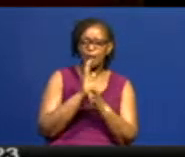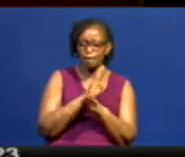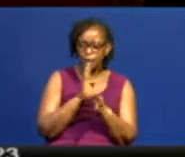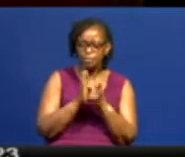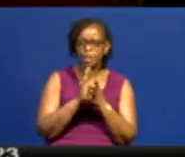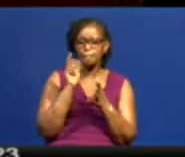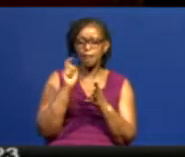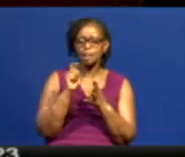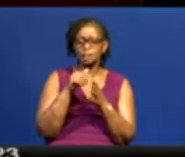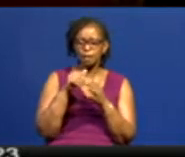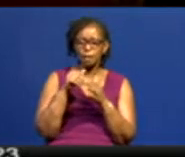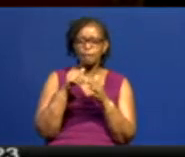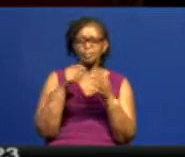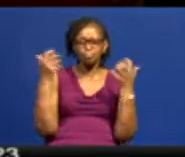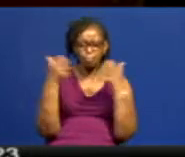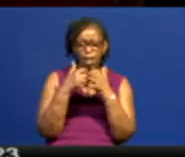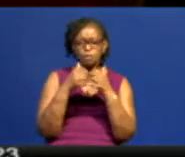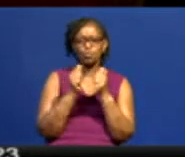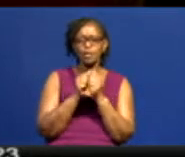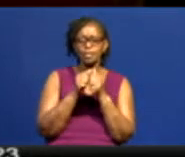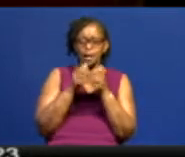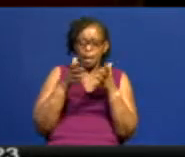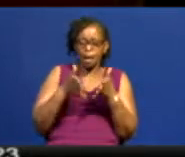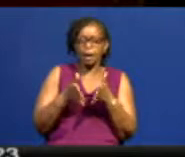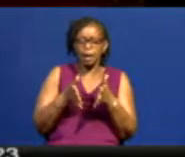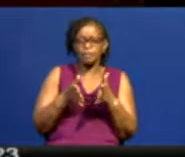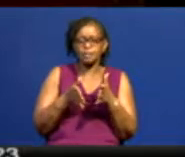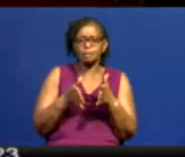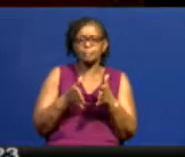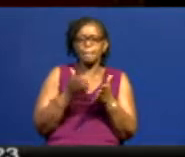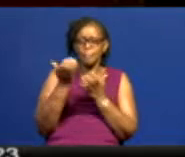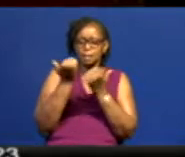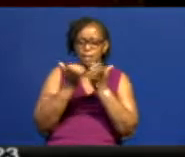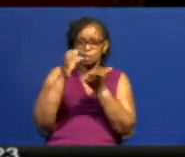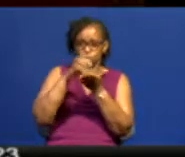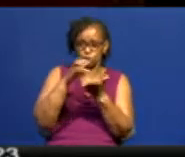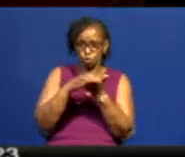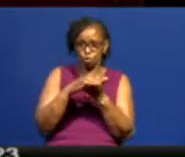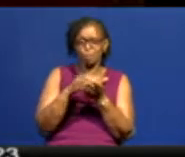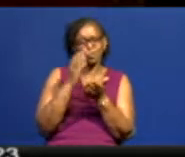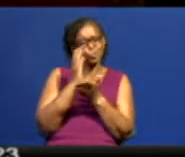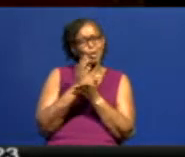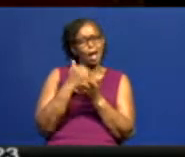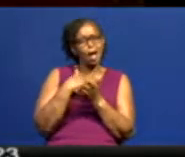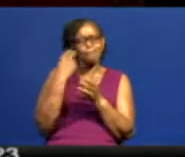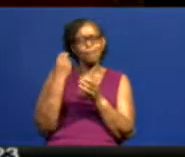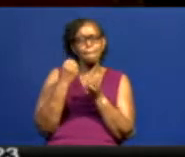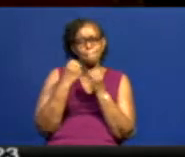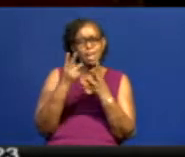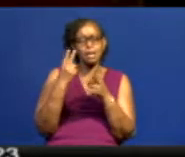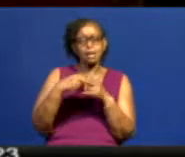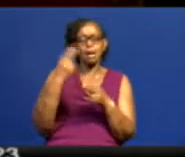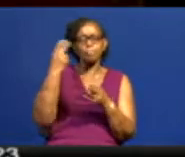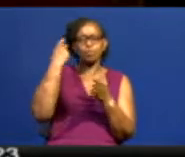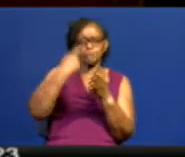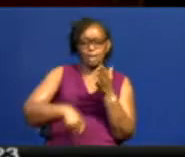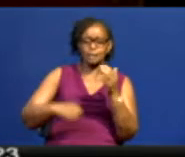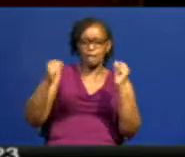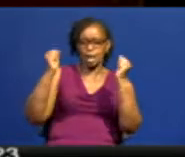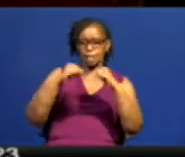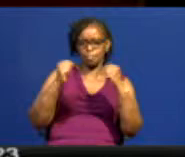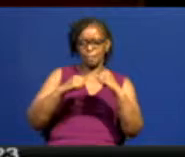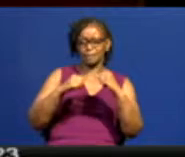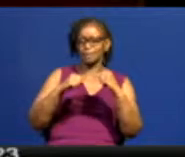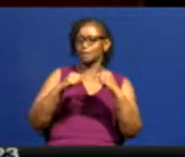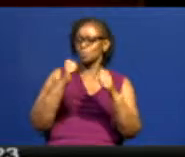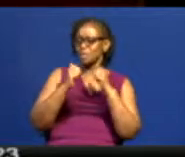current business realities in the relevant countries. We have a lot of double taxation agreements between countries that have not been properly negotiated and have not